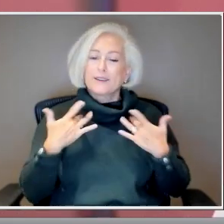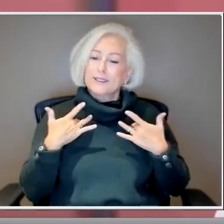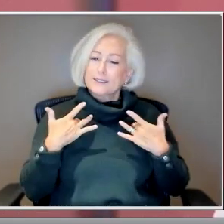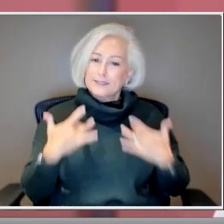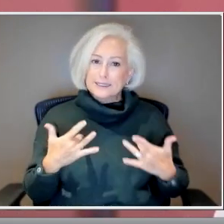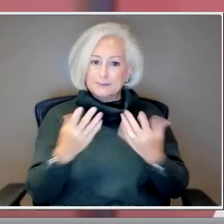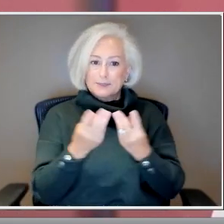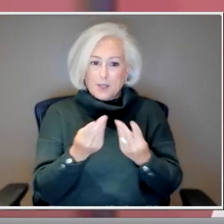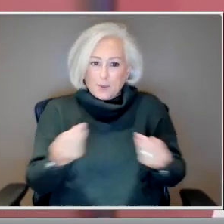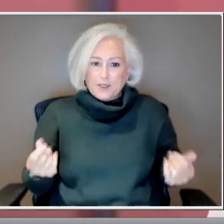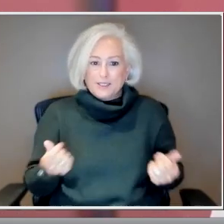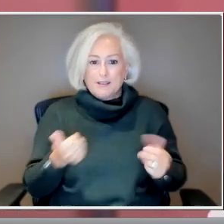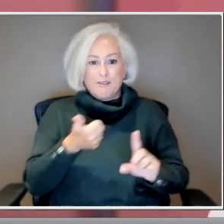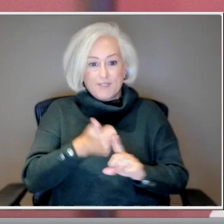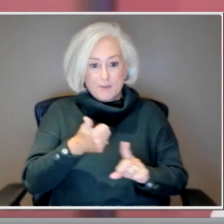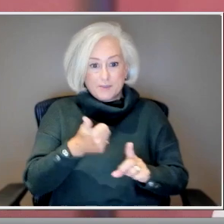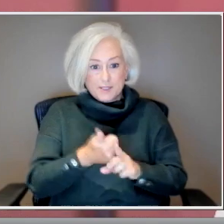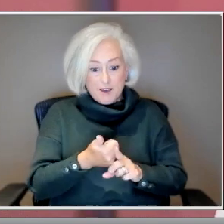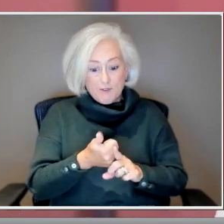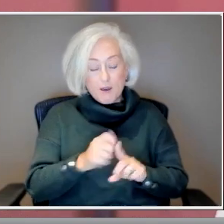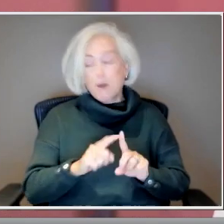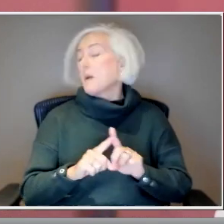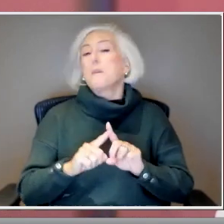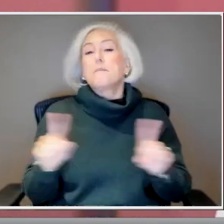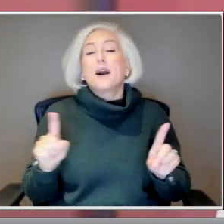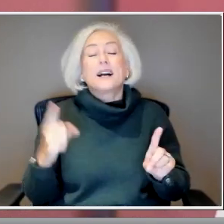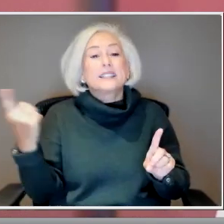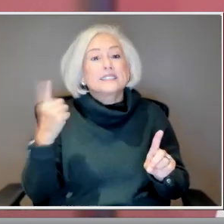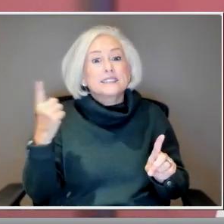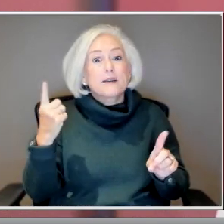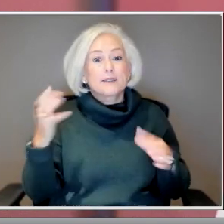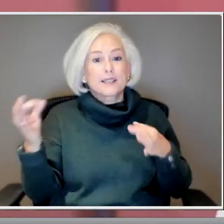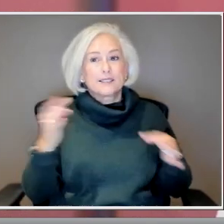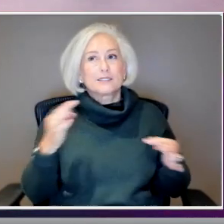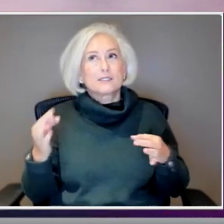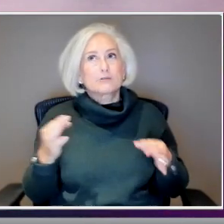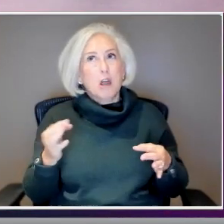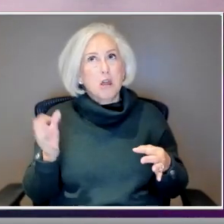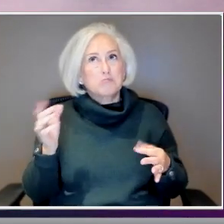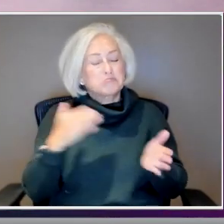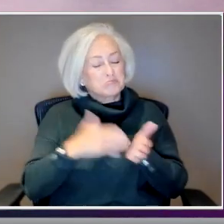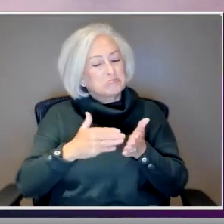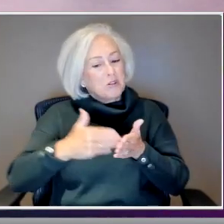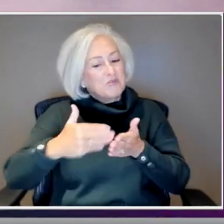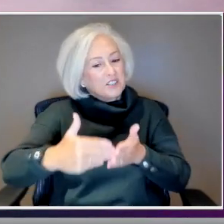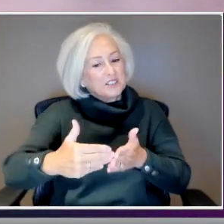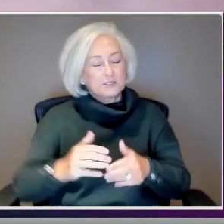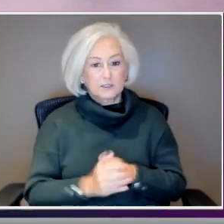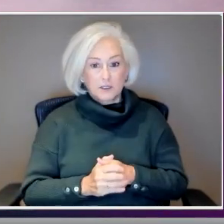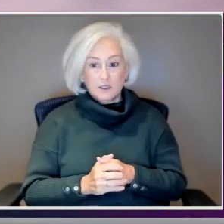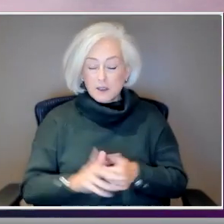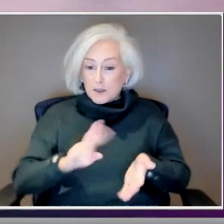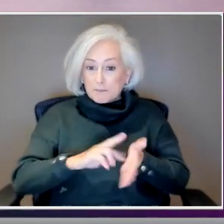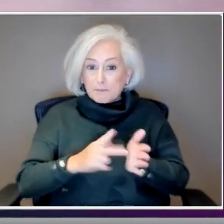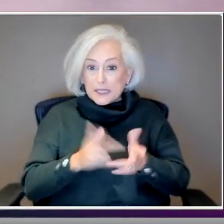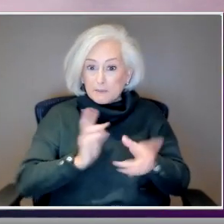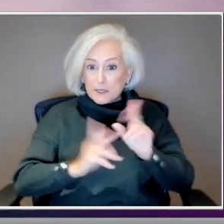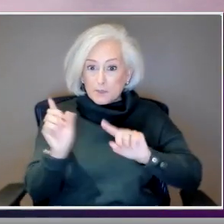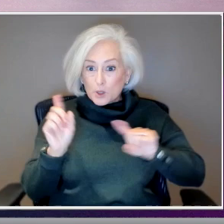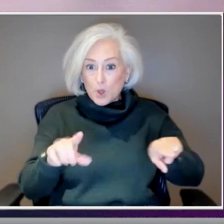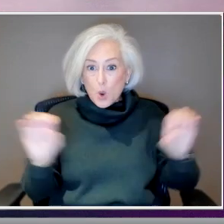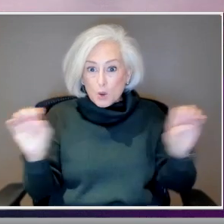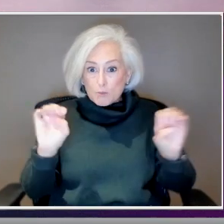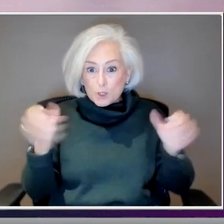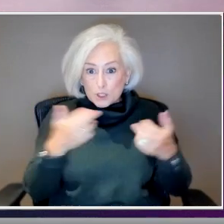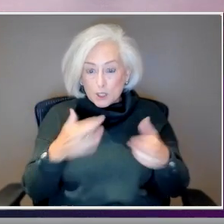something that has been well described for several years now. So people will come to the emergency department thinking something really bad